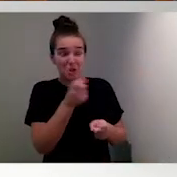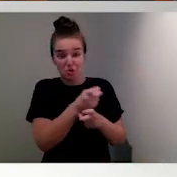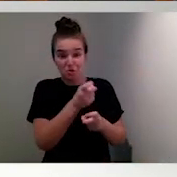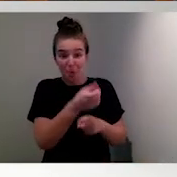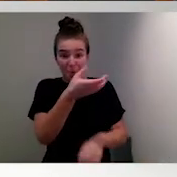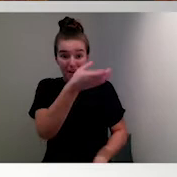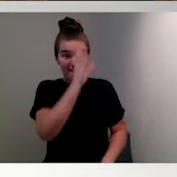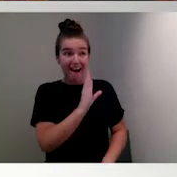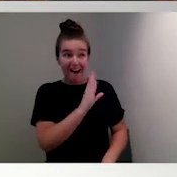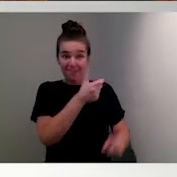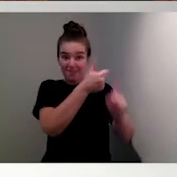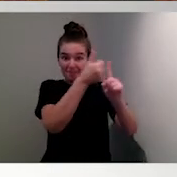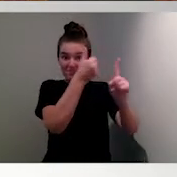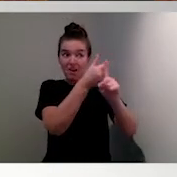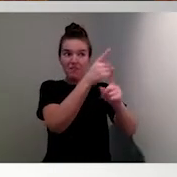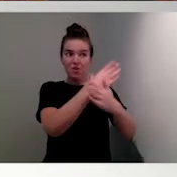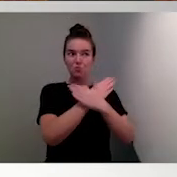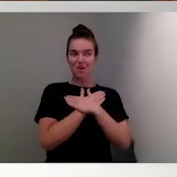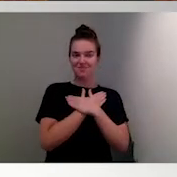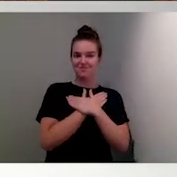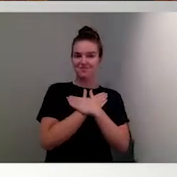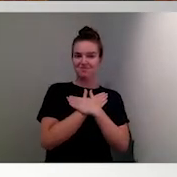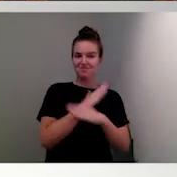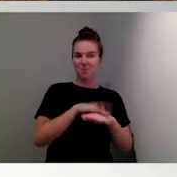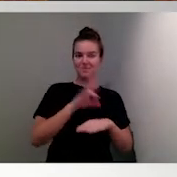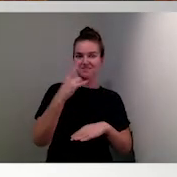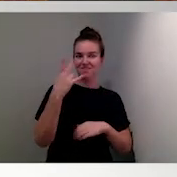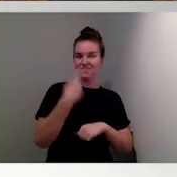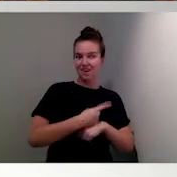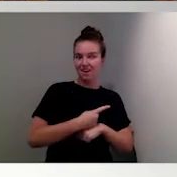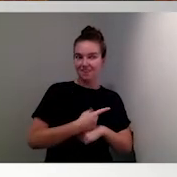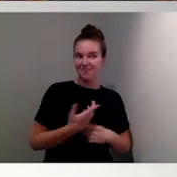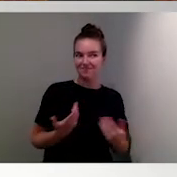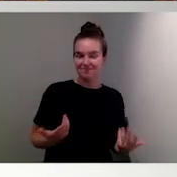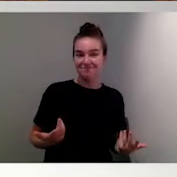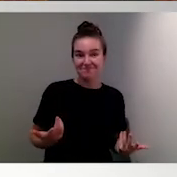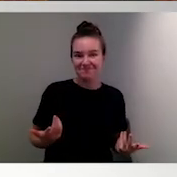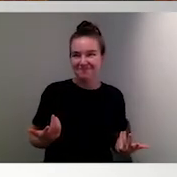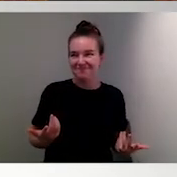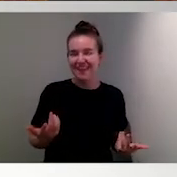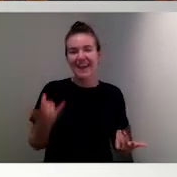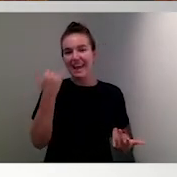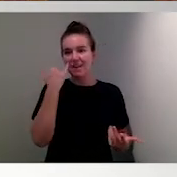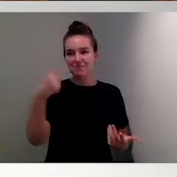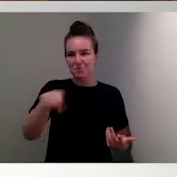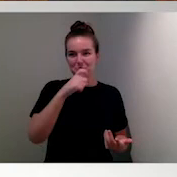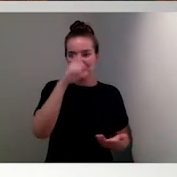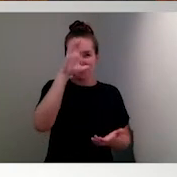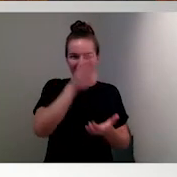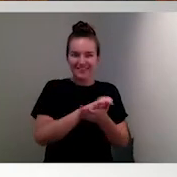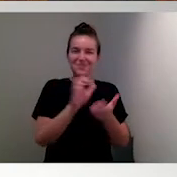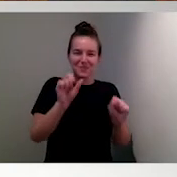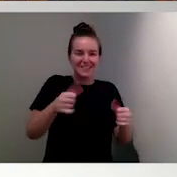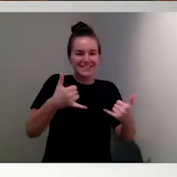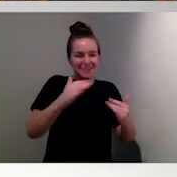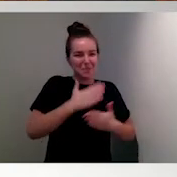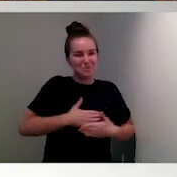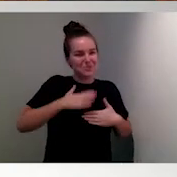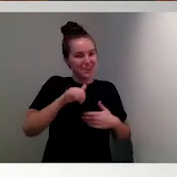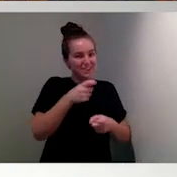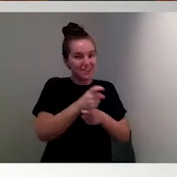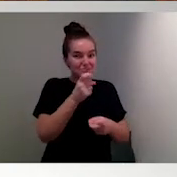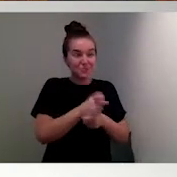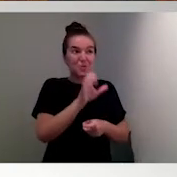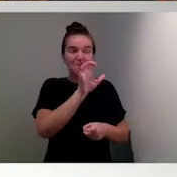He took a break. If that was important, you know, even if you're not a believer, you can appreciate that that's been